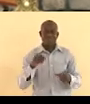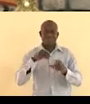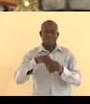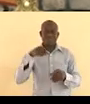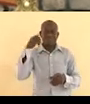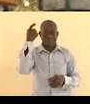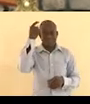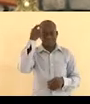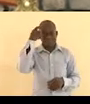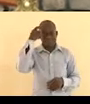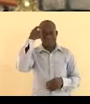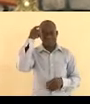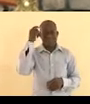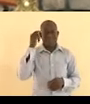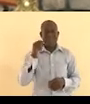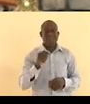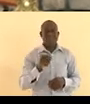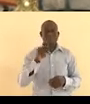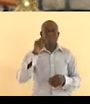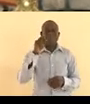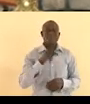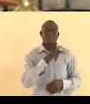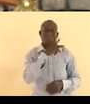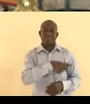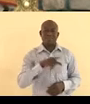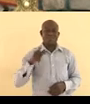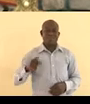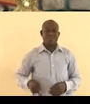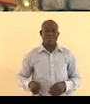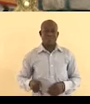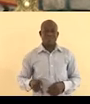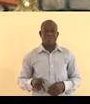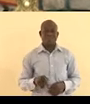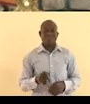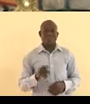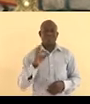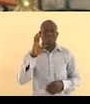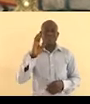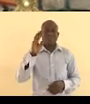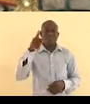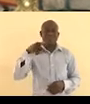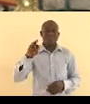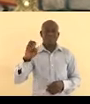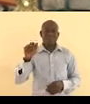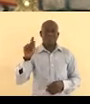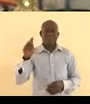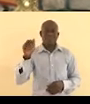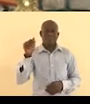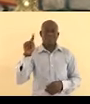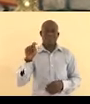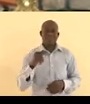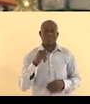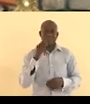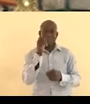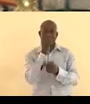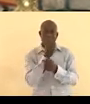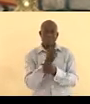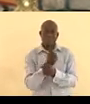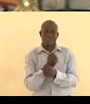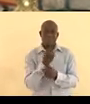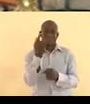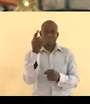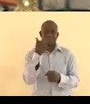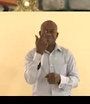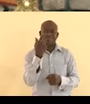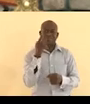your position in government, to use your position in parliament, to use your position in the corporate boardroom to say the truth